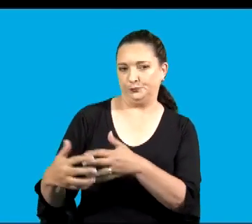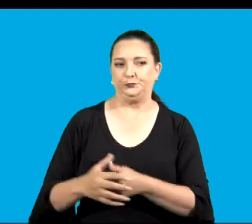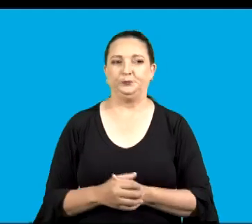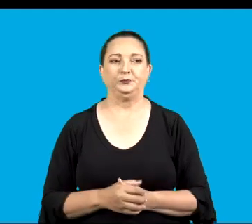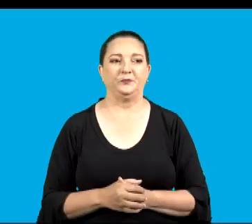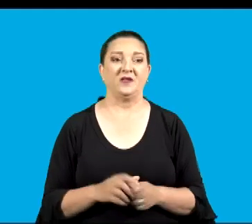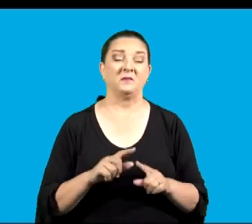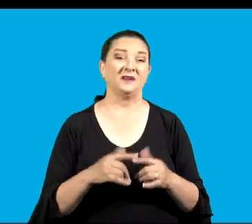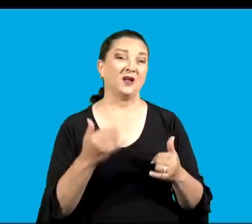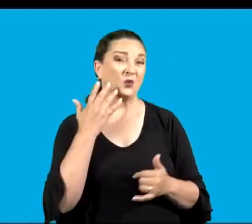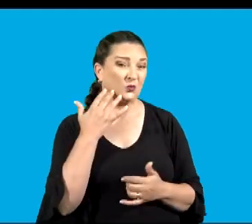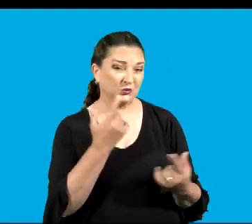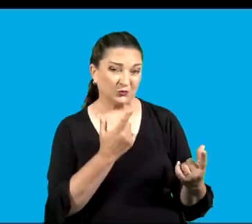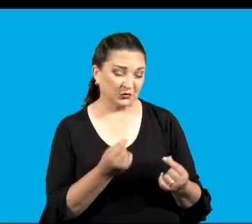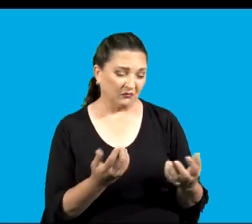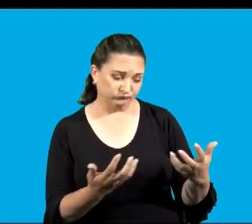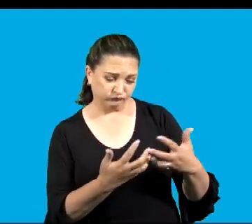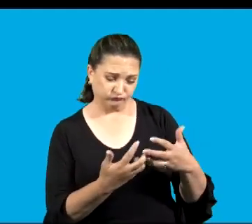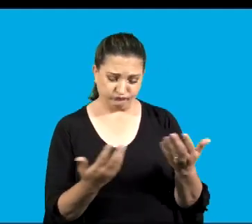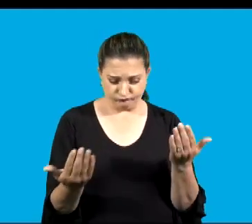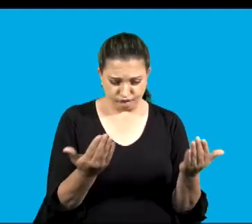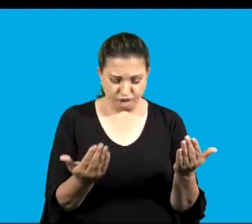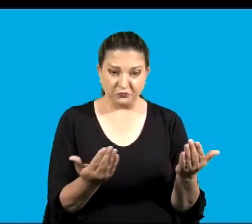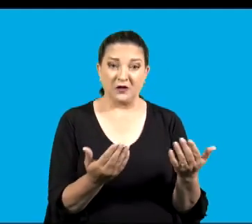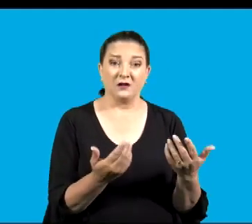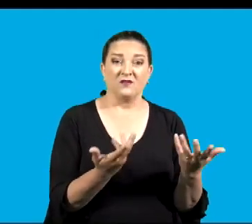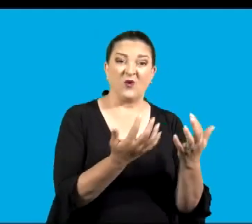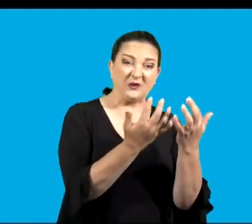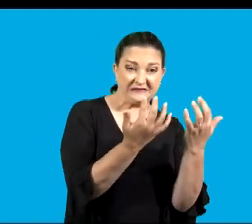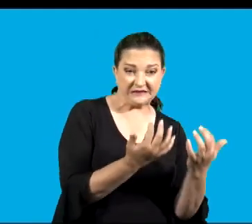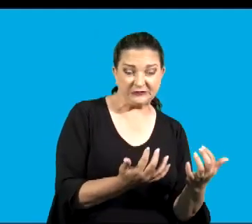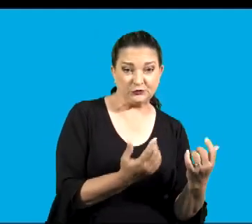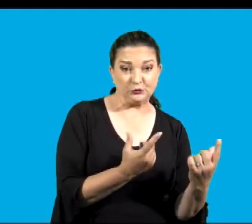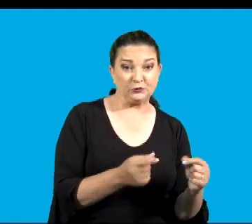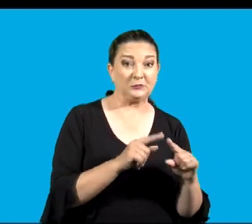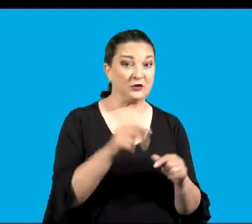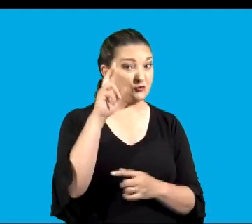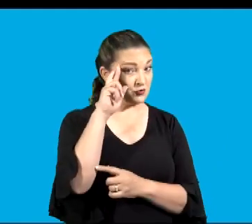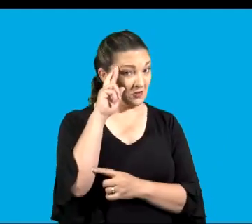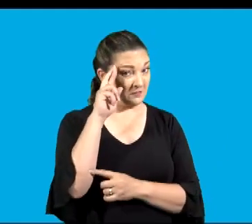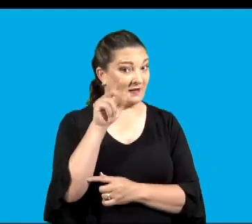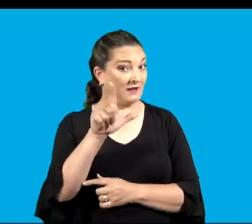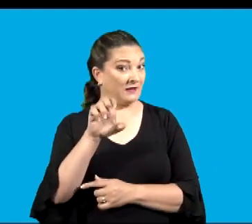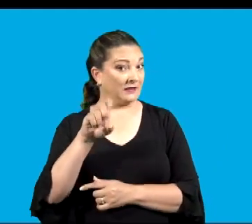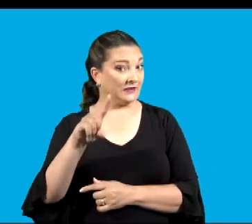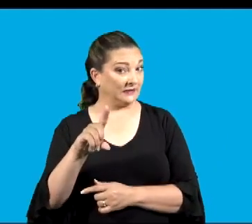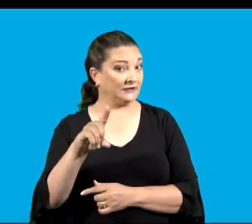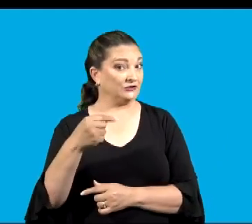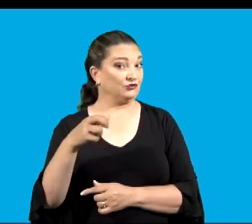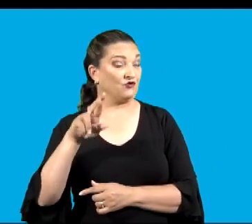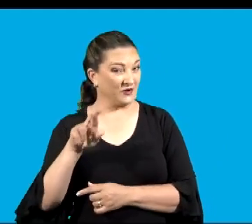we reconcile the creditors ledger and the creditors statement, remember that the ledger is prepared by the business, this is